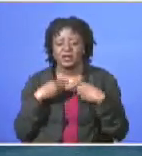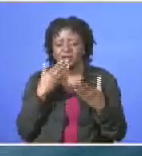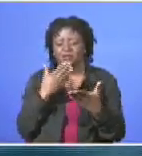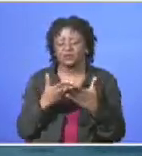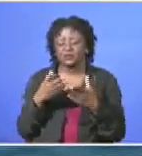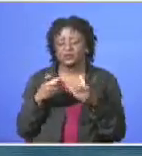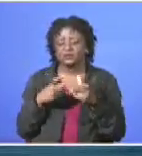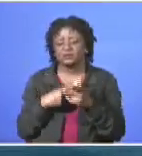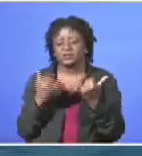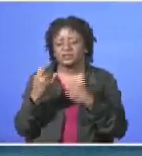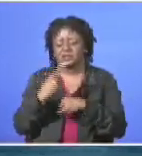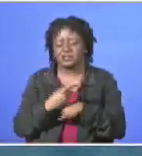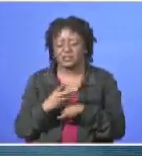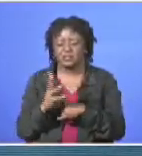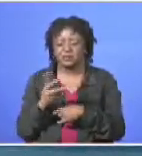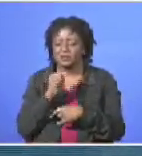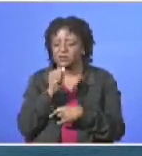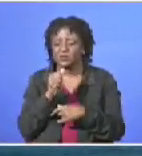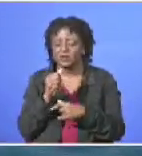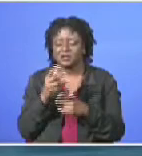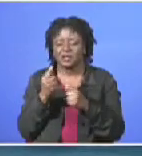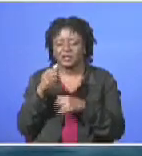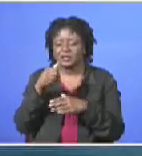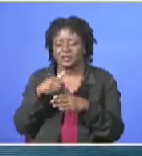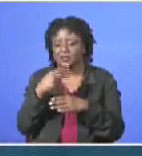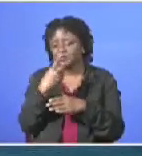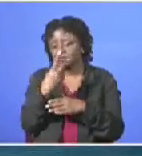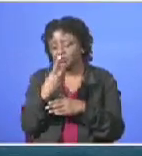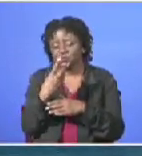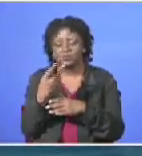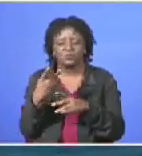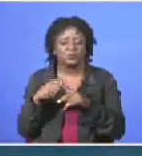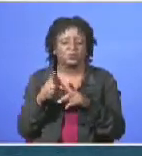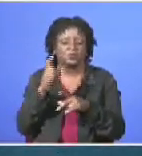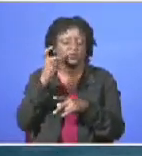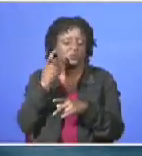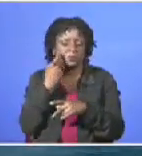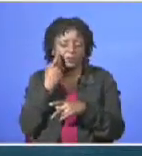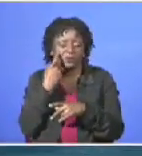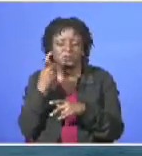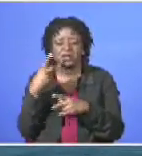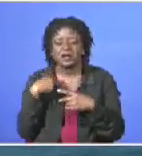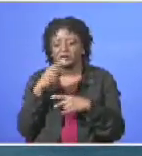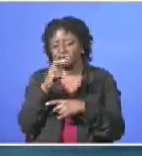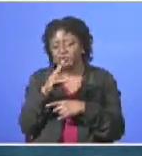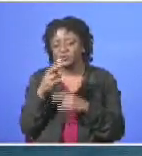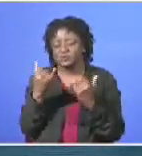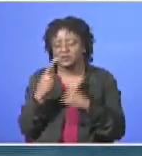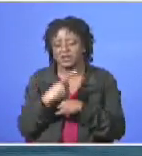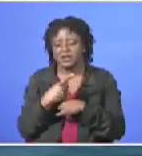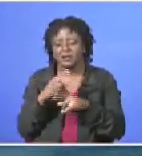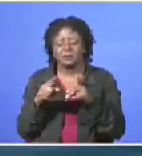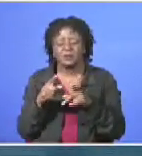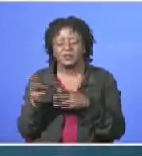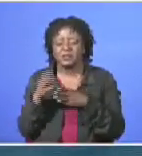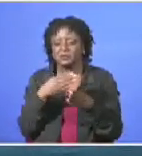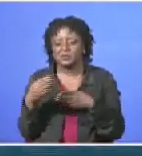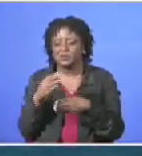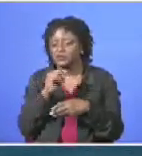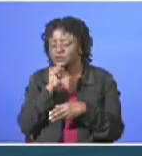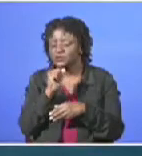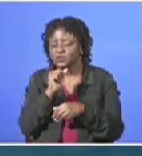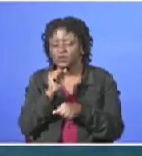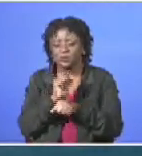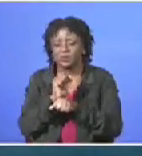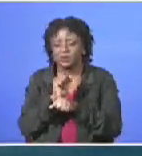We had a good race today. We didn't get in. We were supposed to have two races today, and the breeze wasn't in our favor today, so we